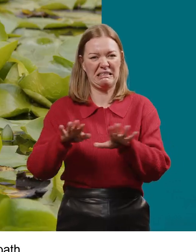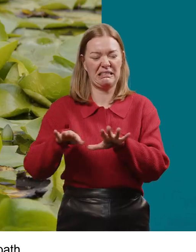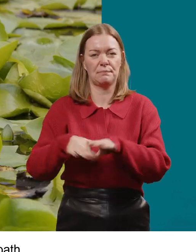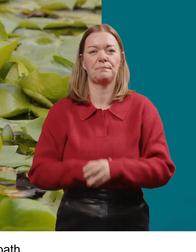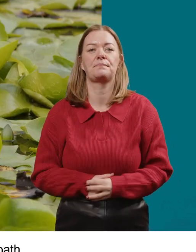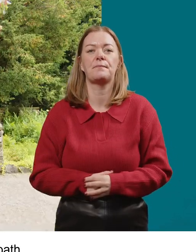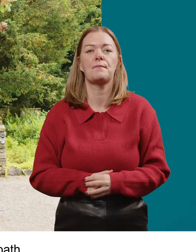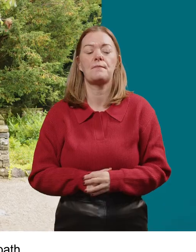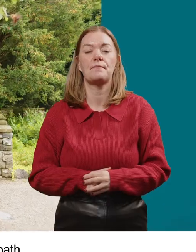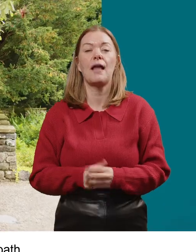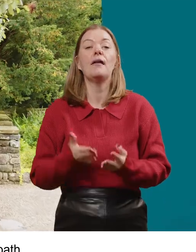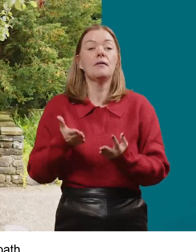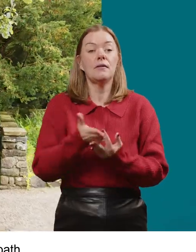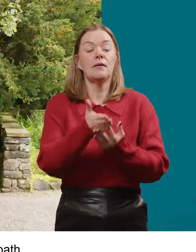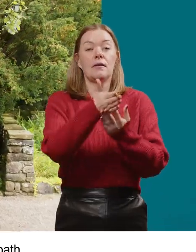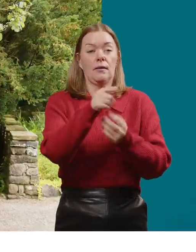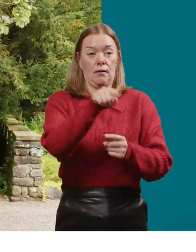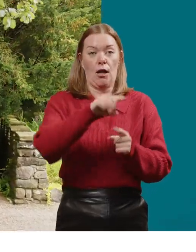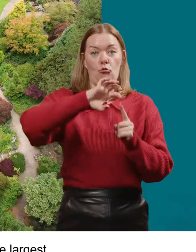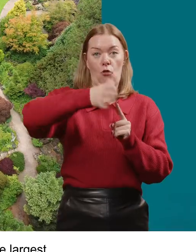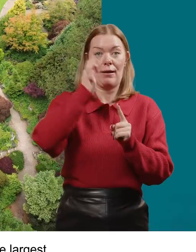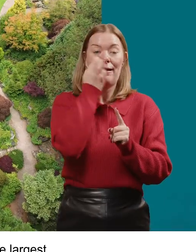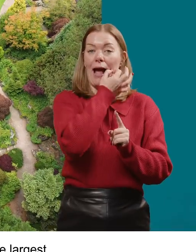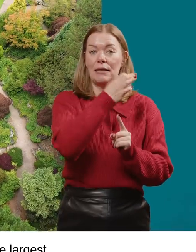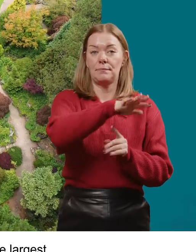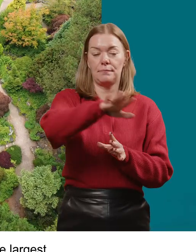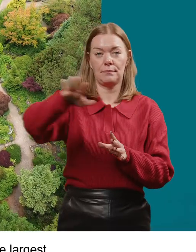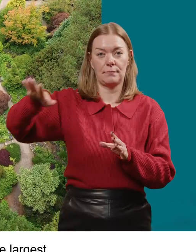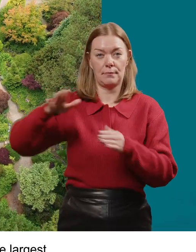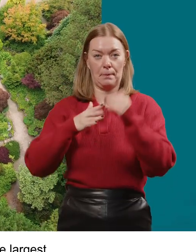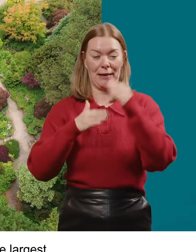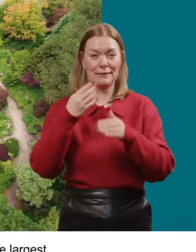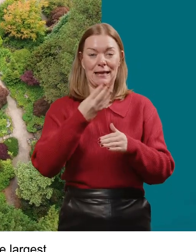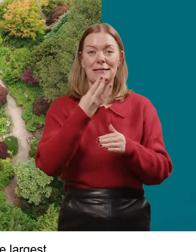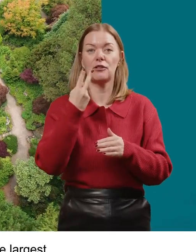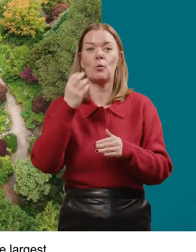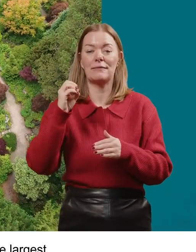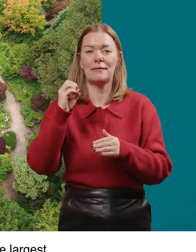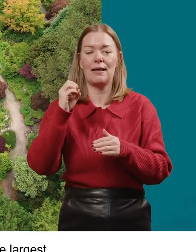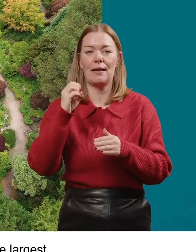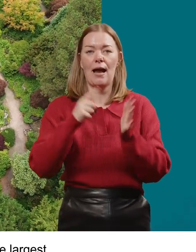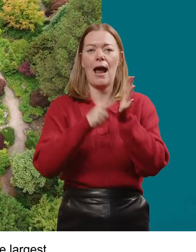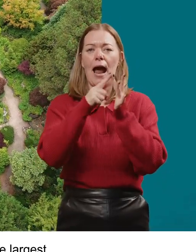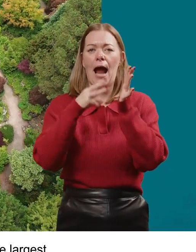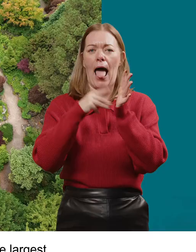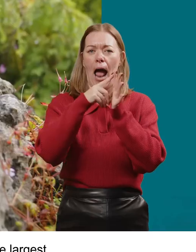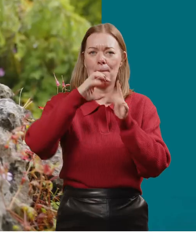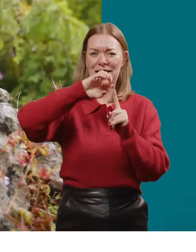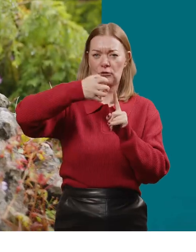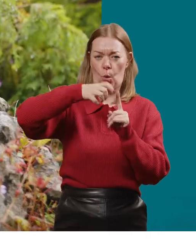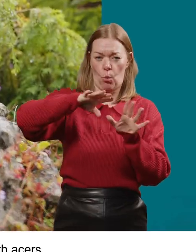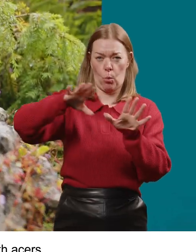From here, the gravel path leads to the rock garden. Built in the 1920s, this is the largest limestone rock garden in the